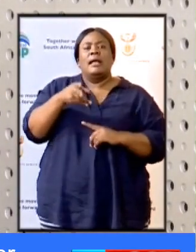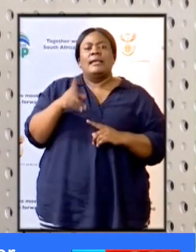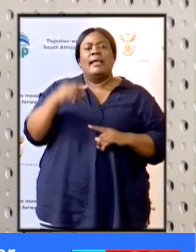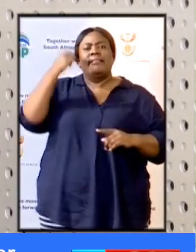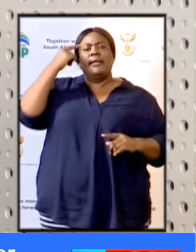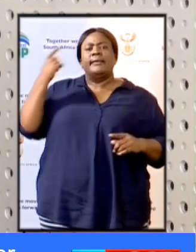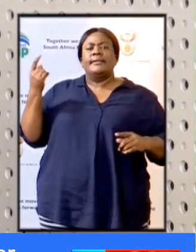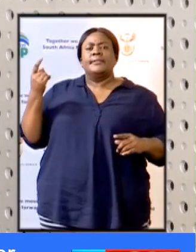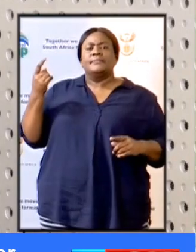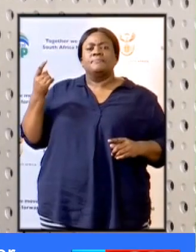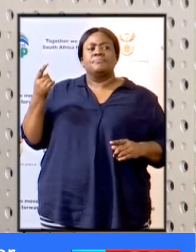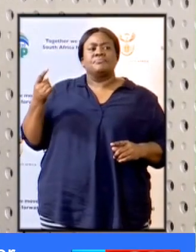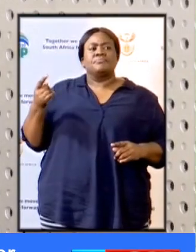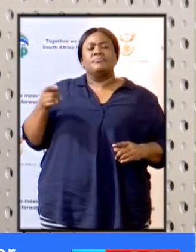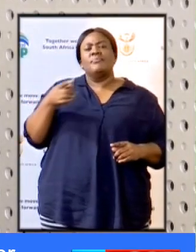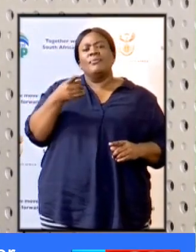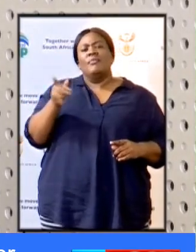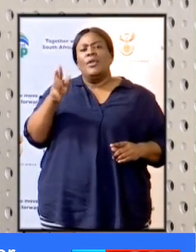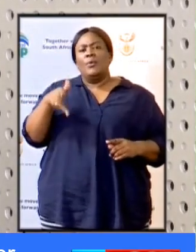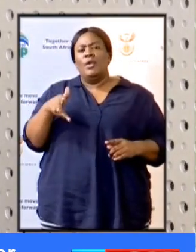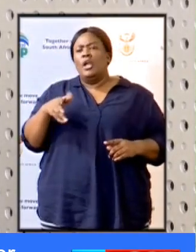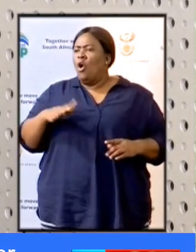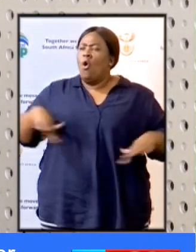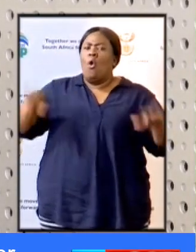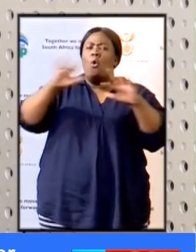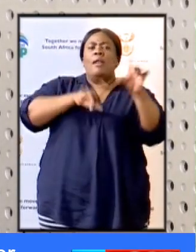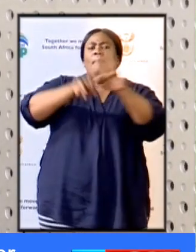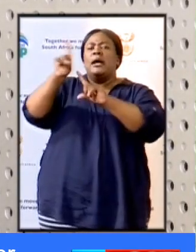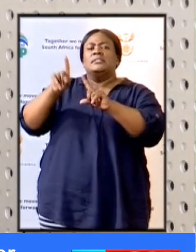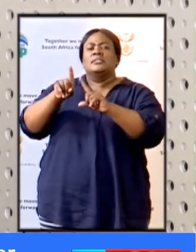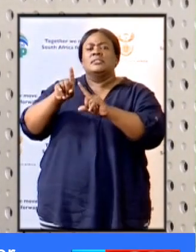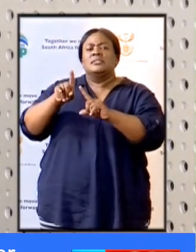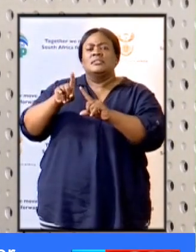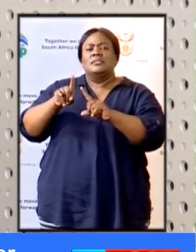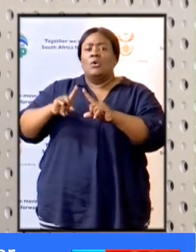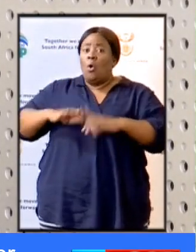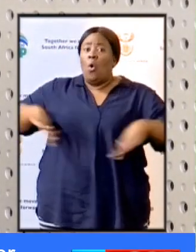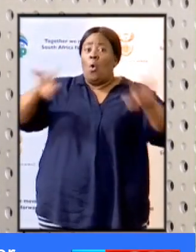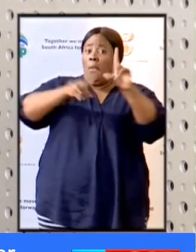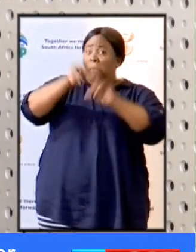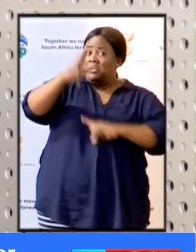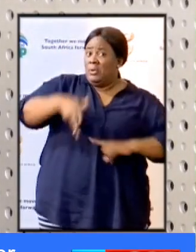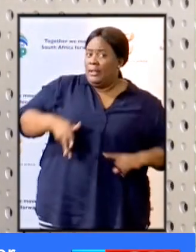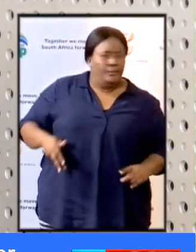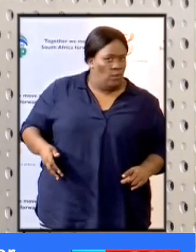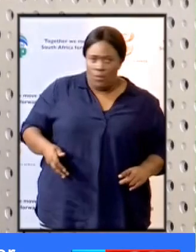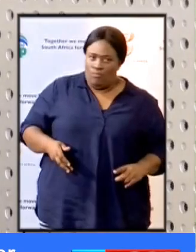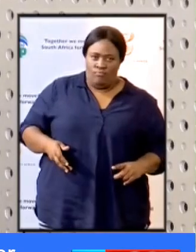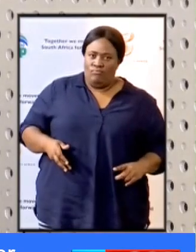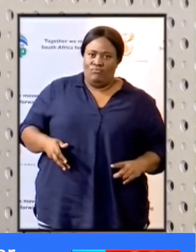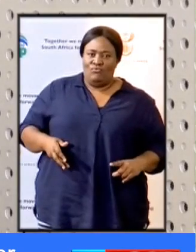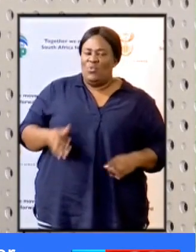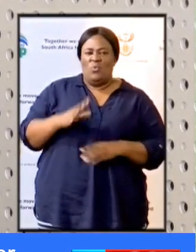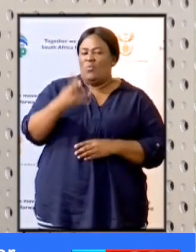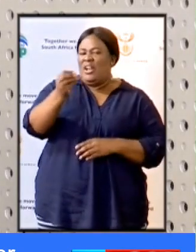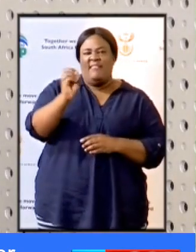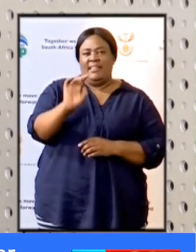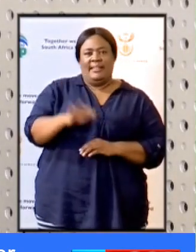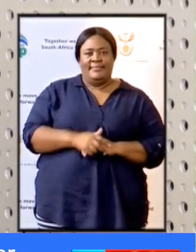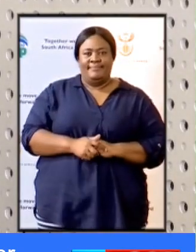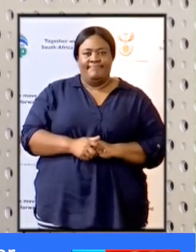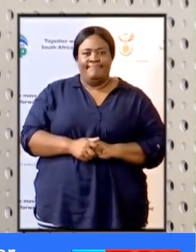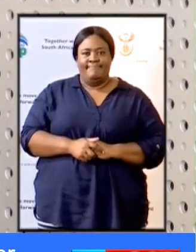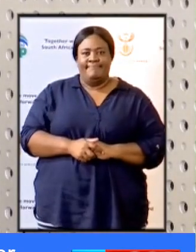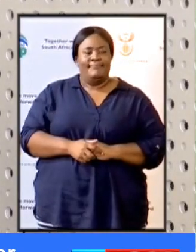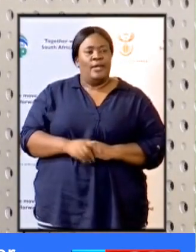balale bathi akuzoba ne pass 1 pass all lona ngeke kube khona. Ngampani baphindi class. I pass 1 pass all lona ngeke kube khona. Abayi kwi